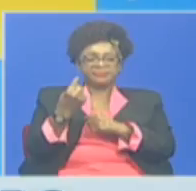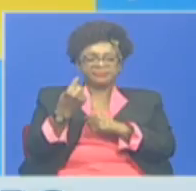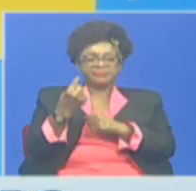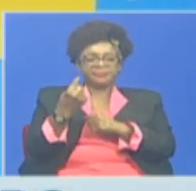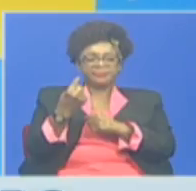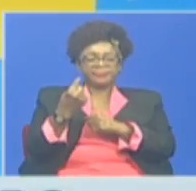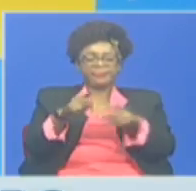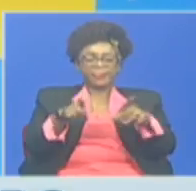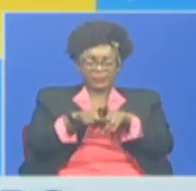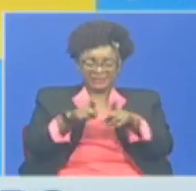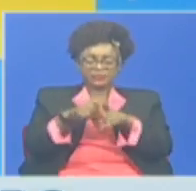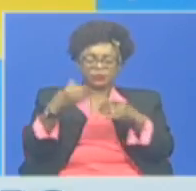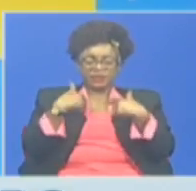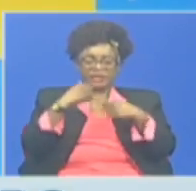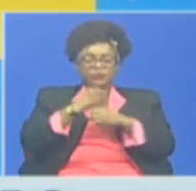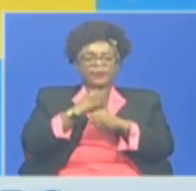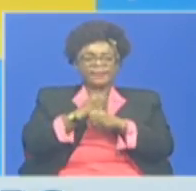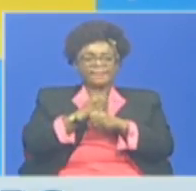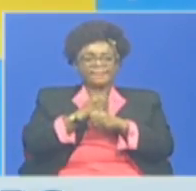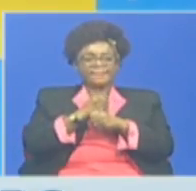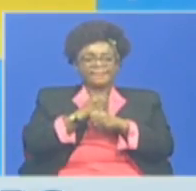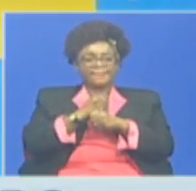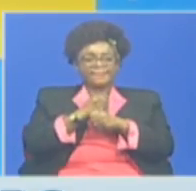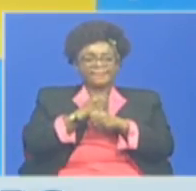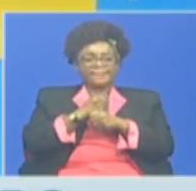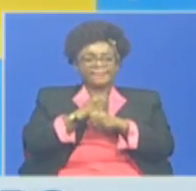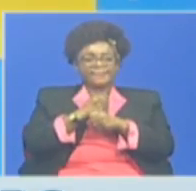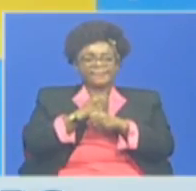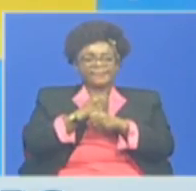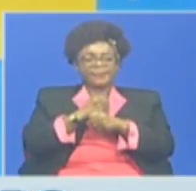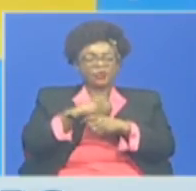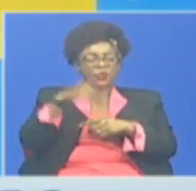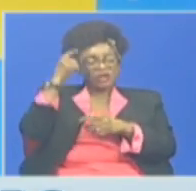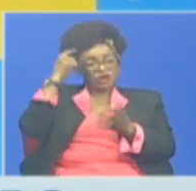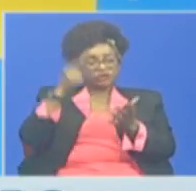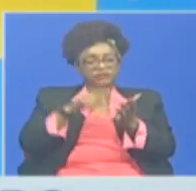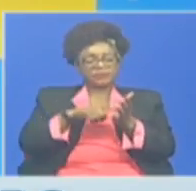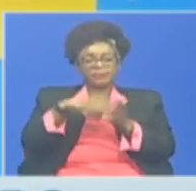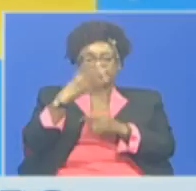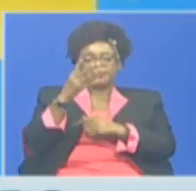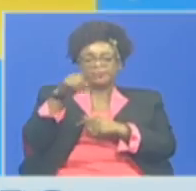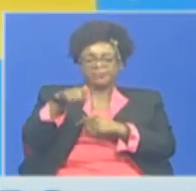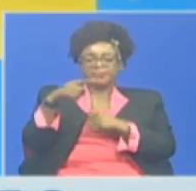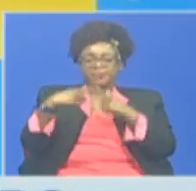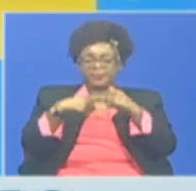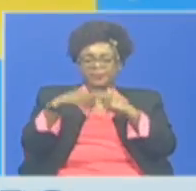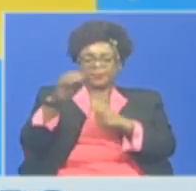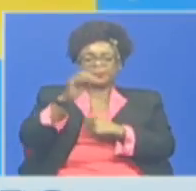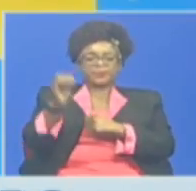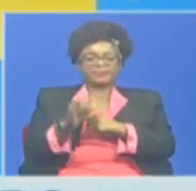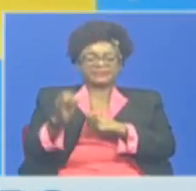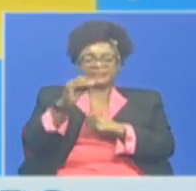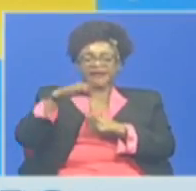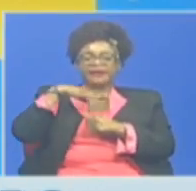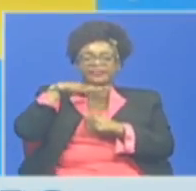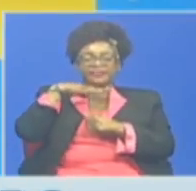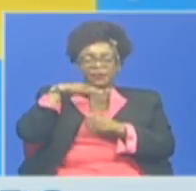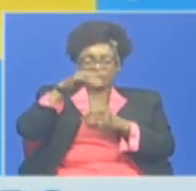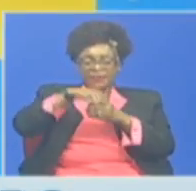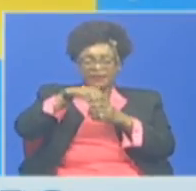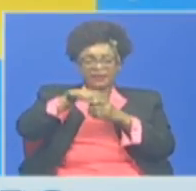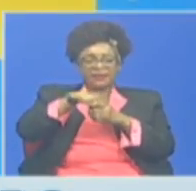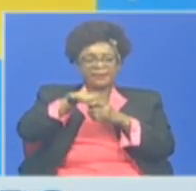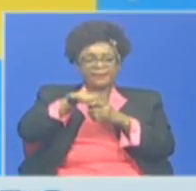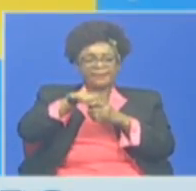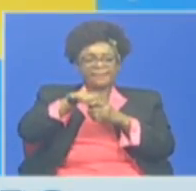as we are now. You will note that our 4.6% death rate is within